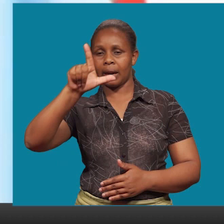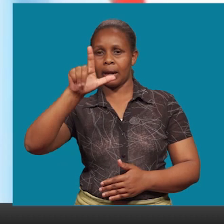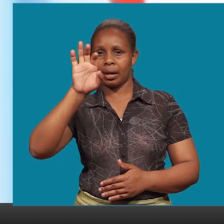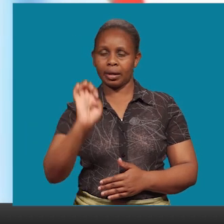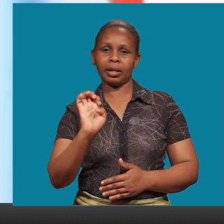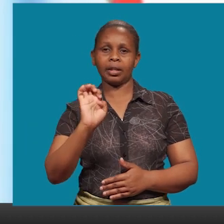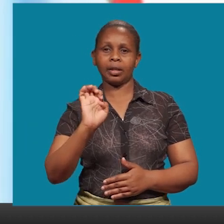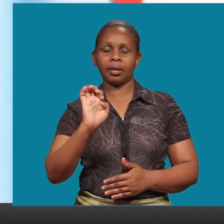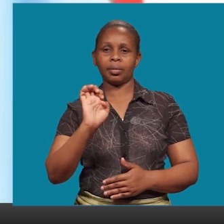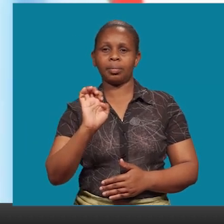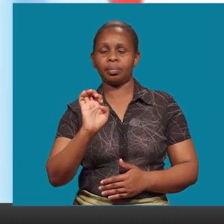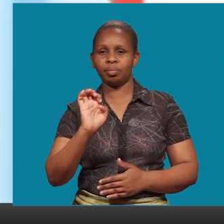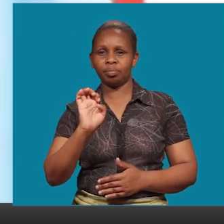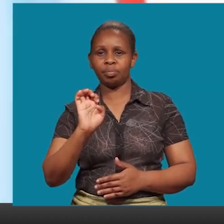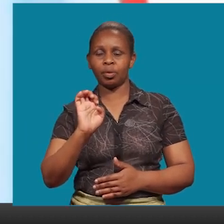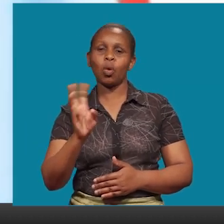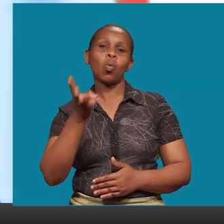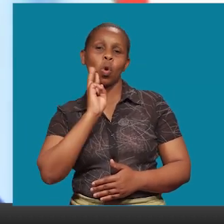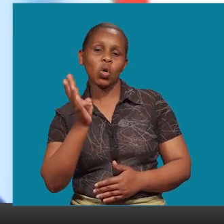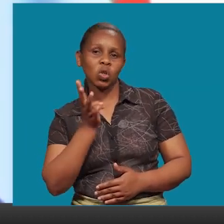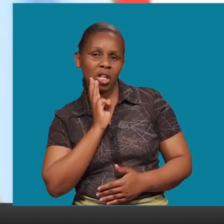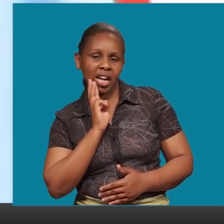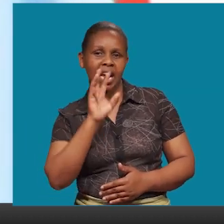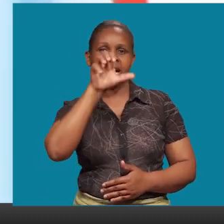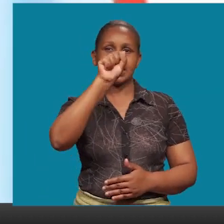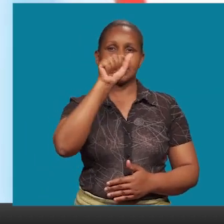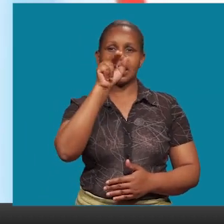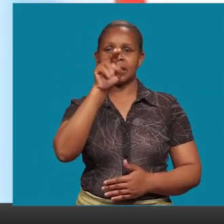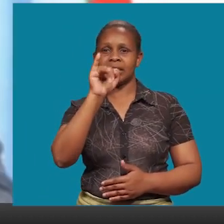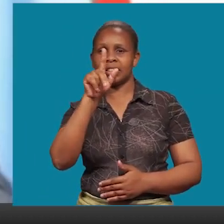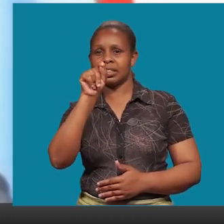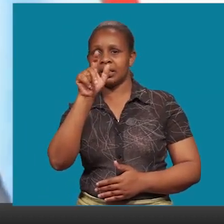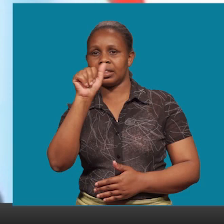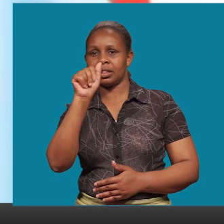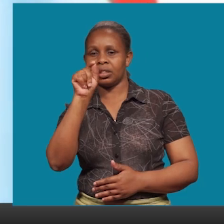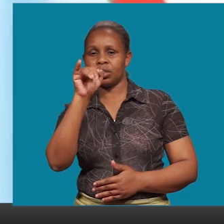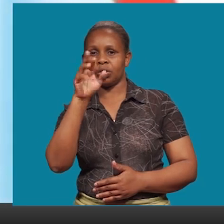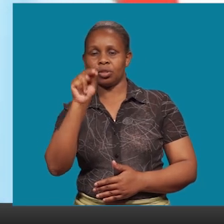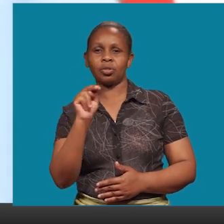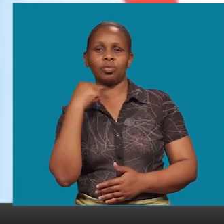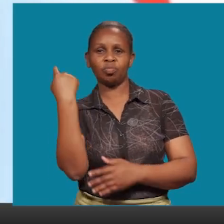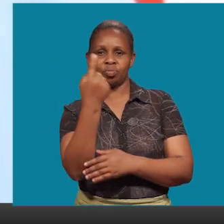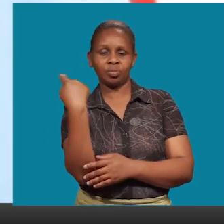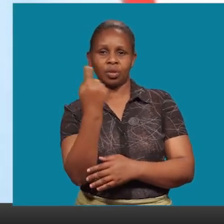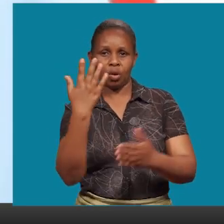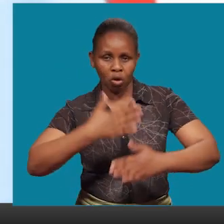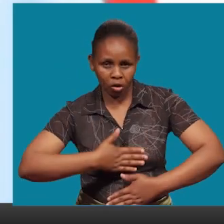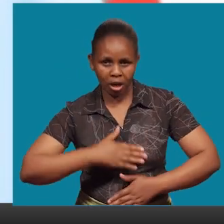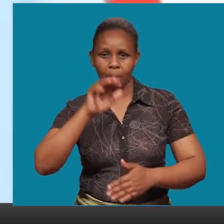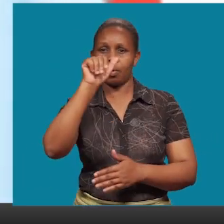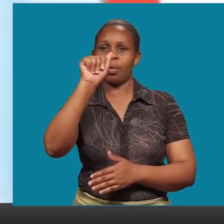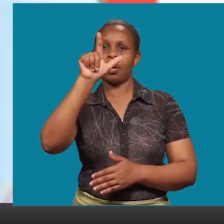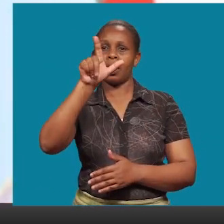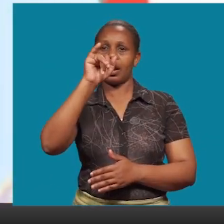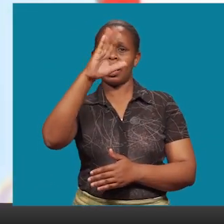the Honorable Aden Bare Duale, Ministry of Water, Sanitation